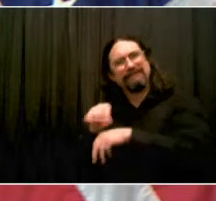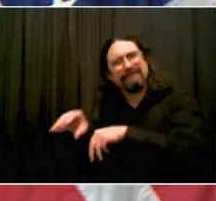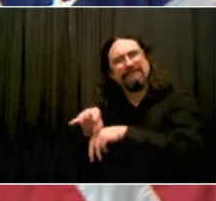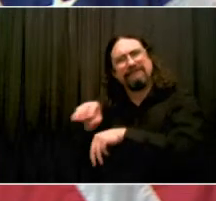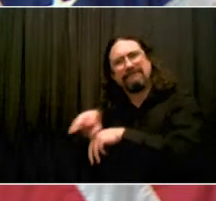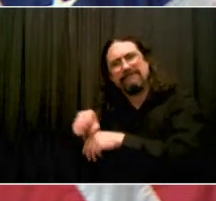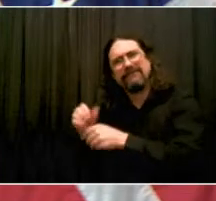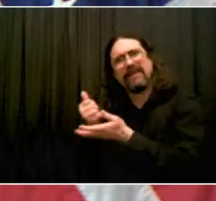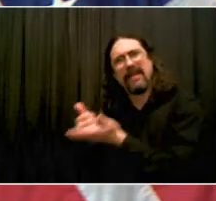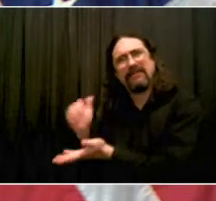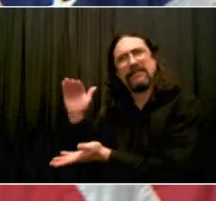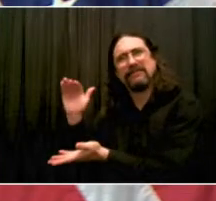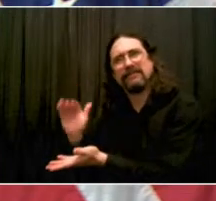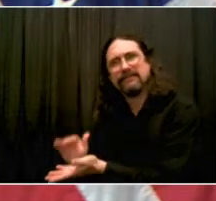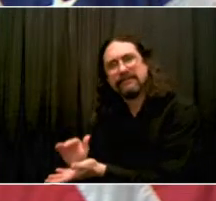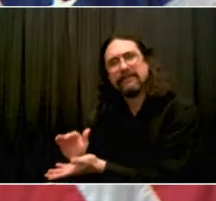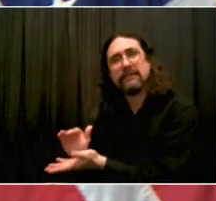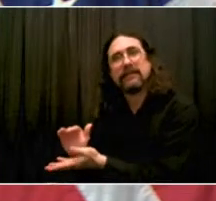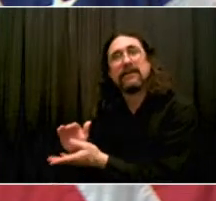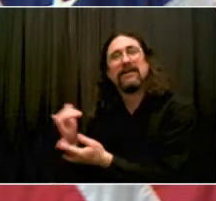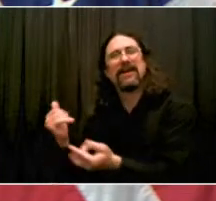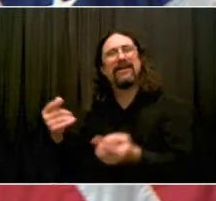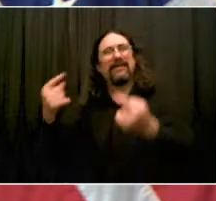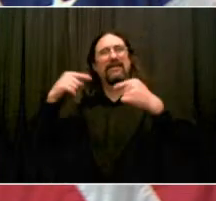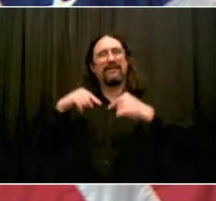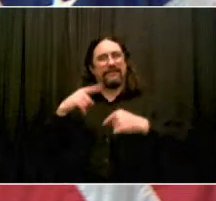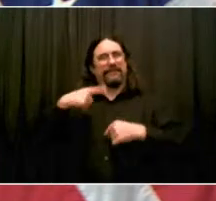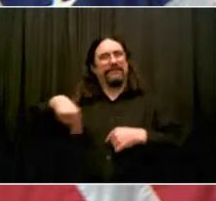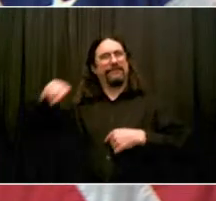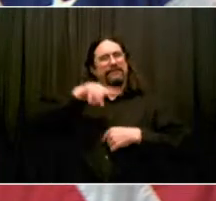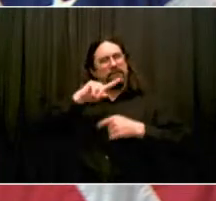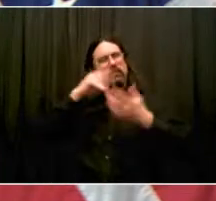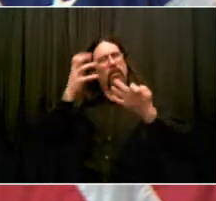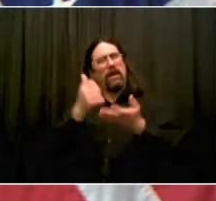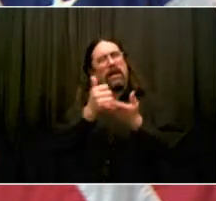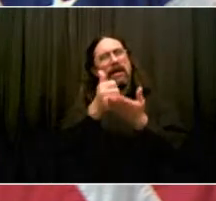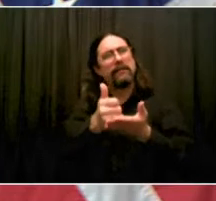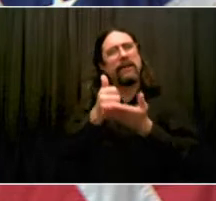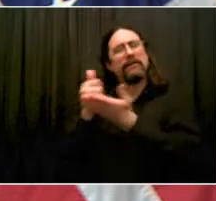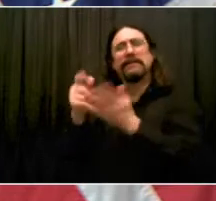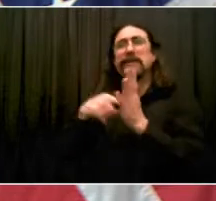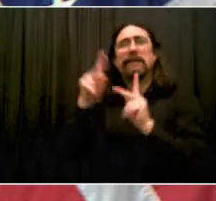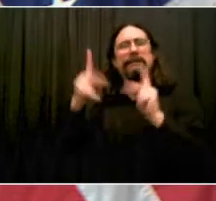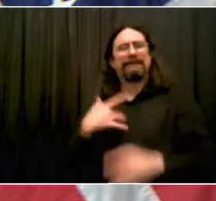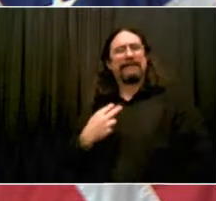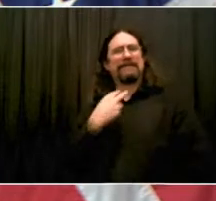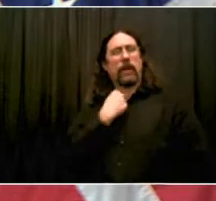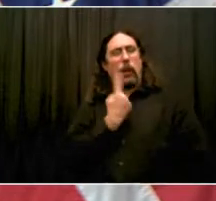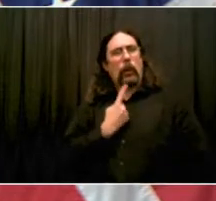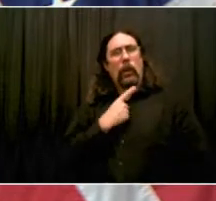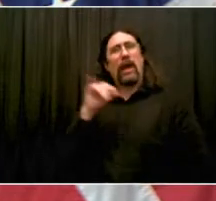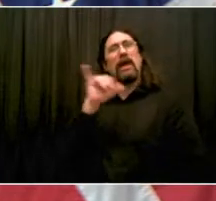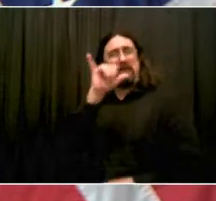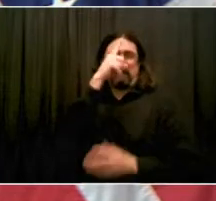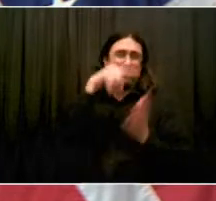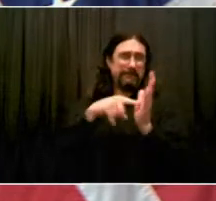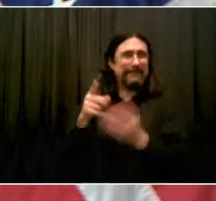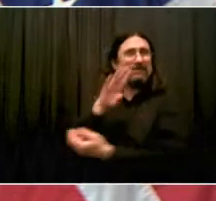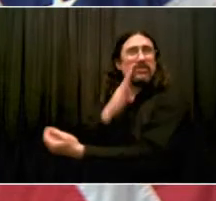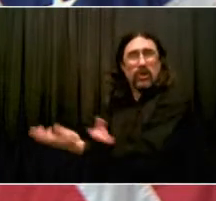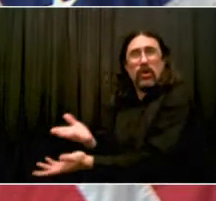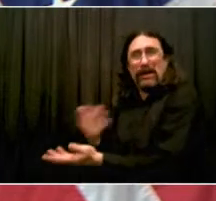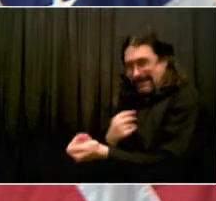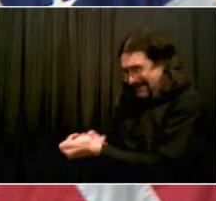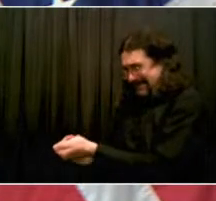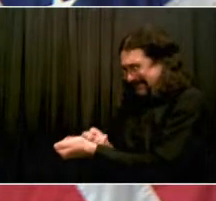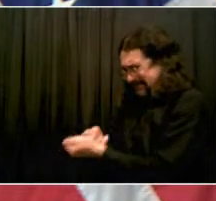call, and I didn't know what to say. We had tapped into a deep hunger and a very deep need,